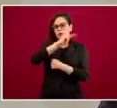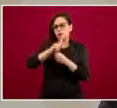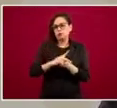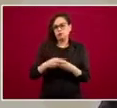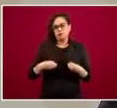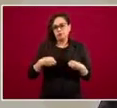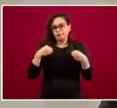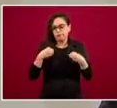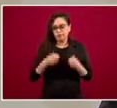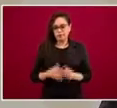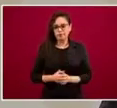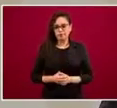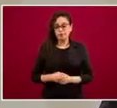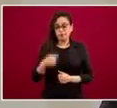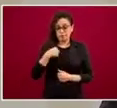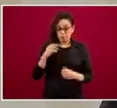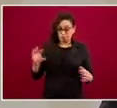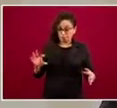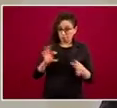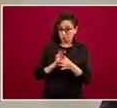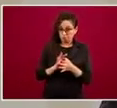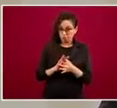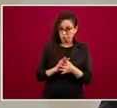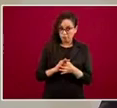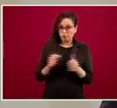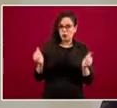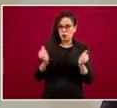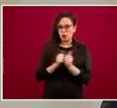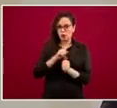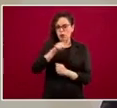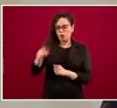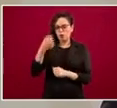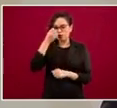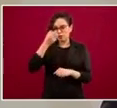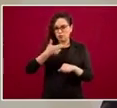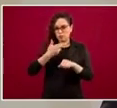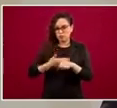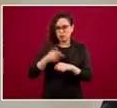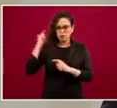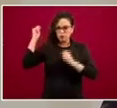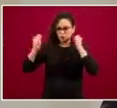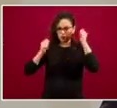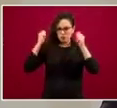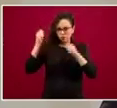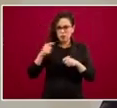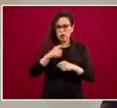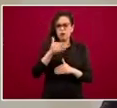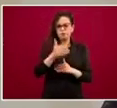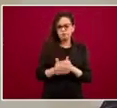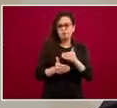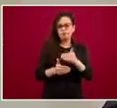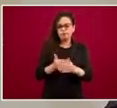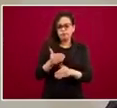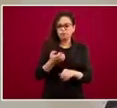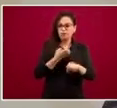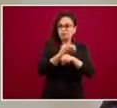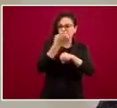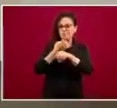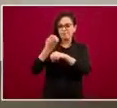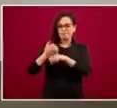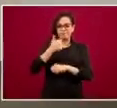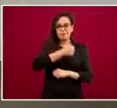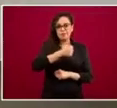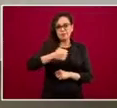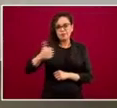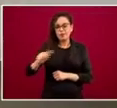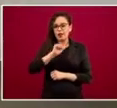only waiting to return home. So I will be communicating with the tourists, with the Ministry of Tourism, and we will be